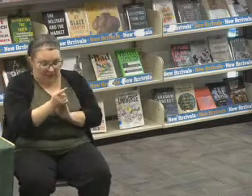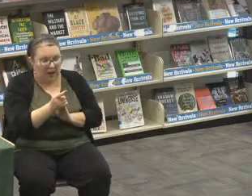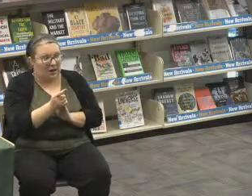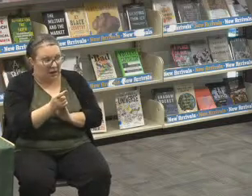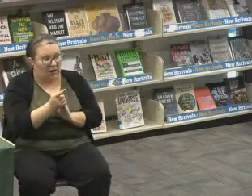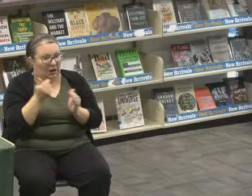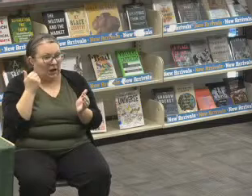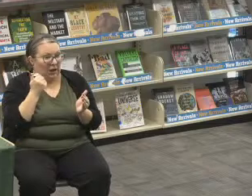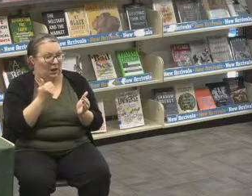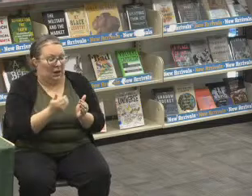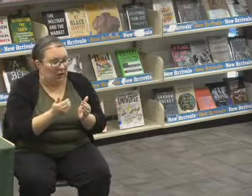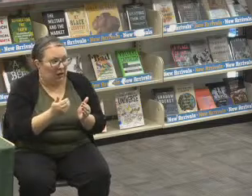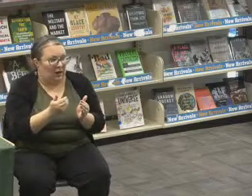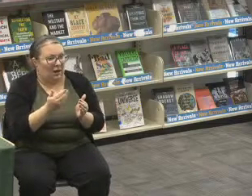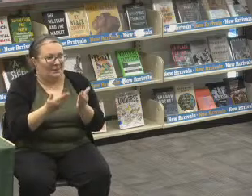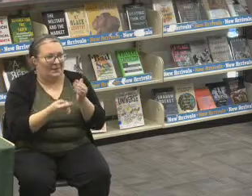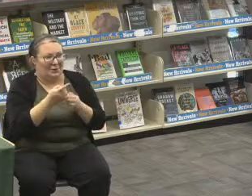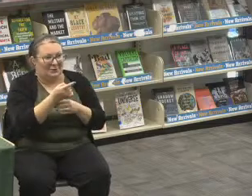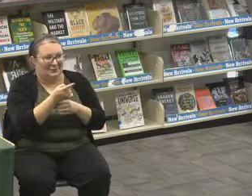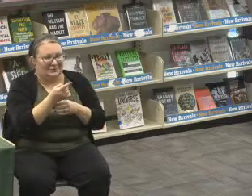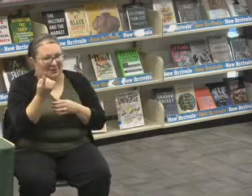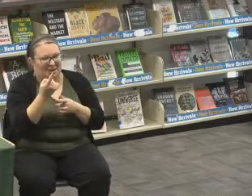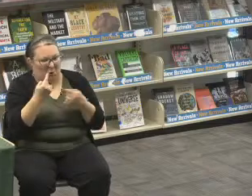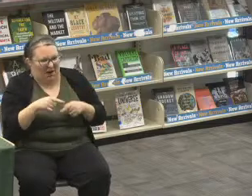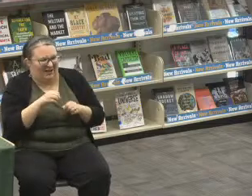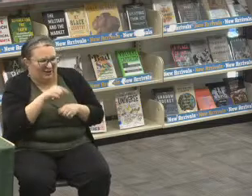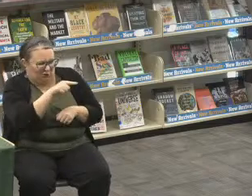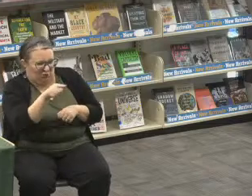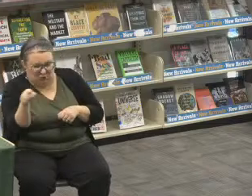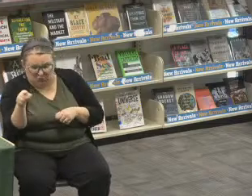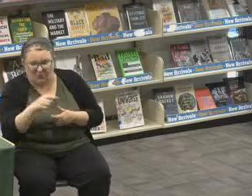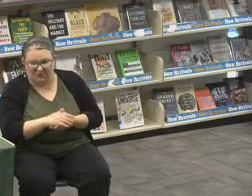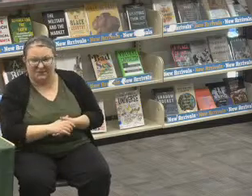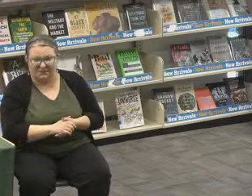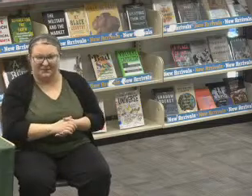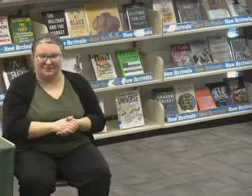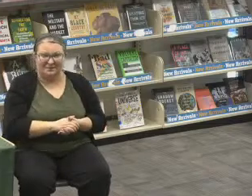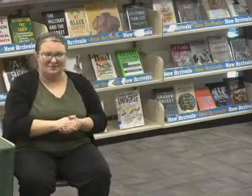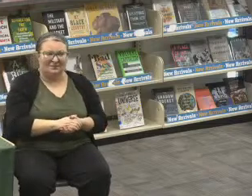minute to do everything, maybe that's something going on.